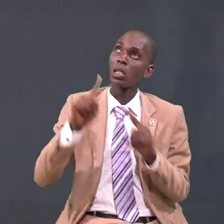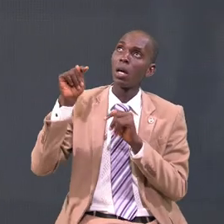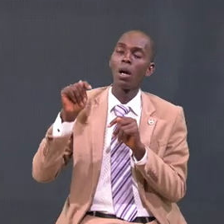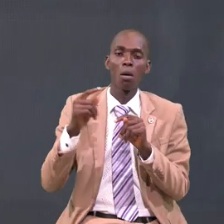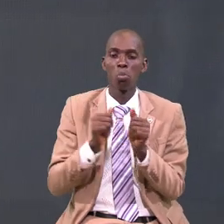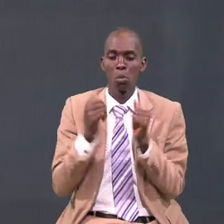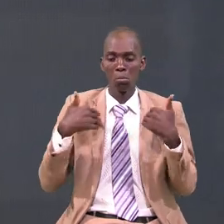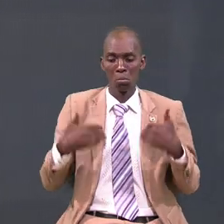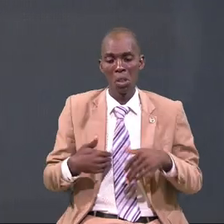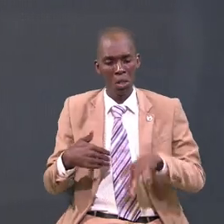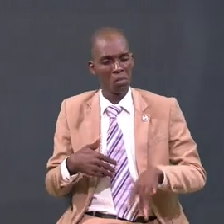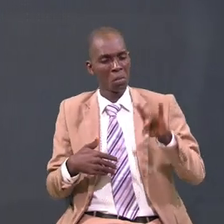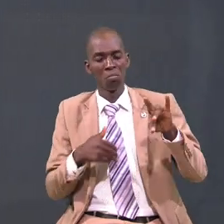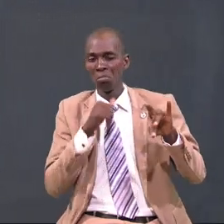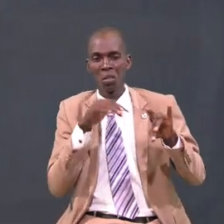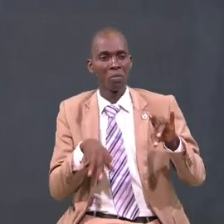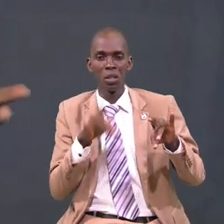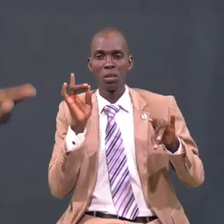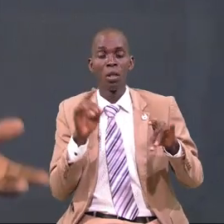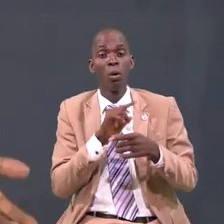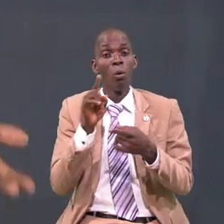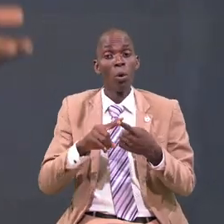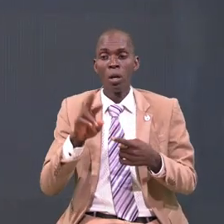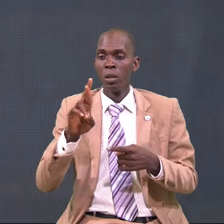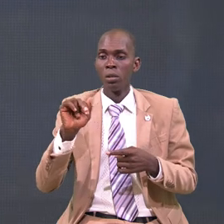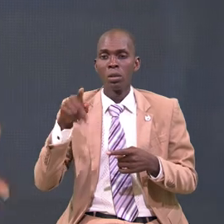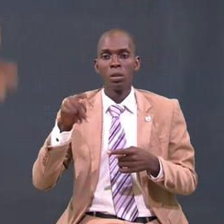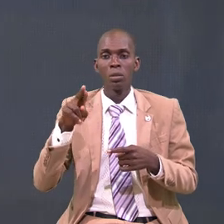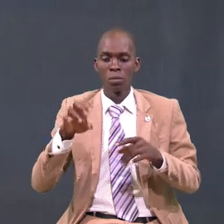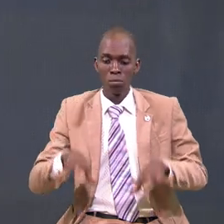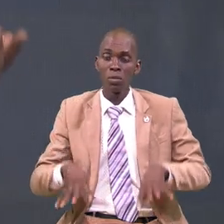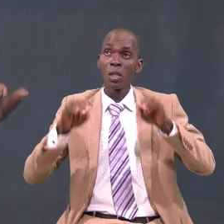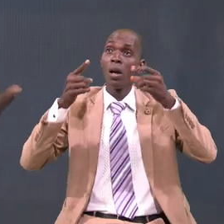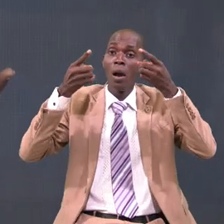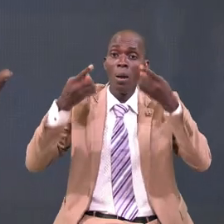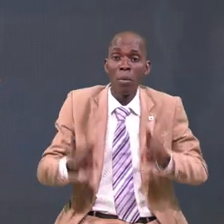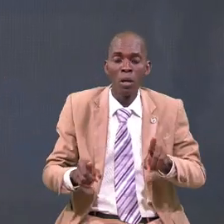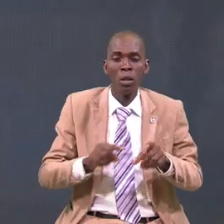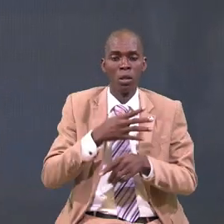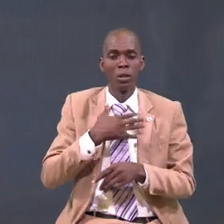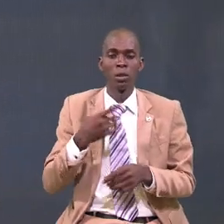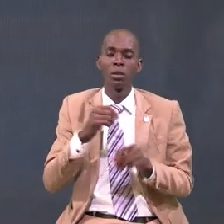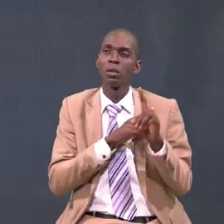When the rapture happens and the Lord takes the believers away